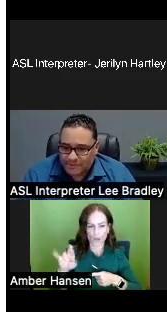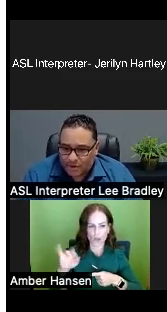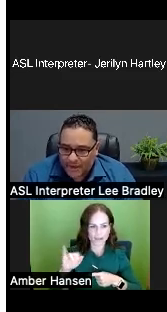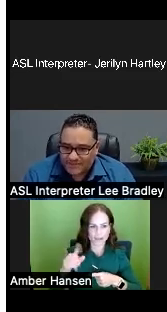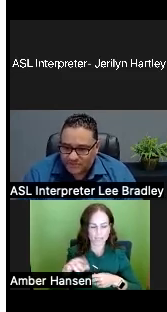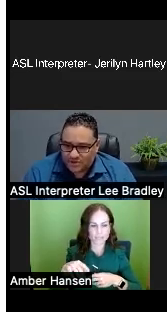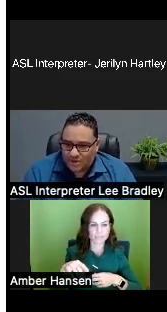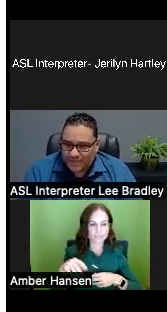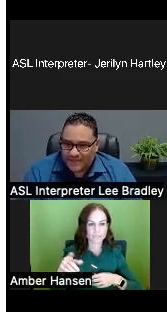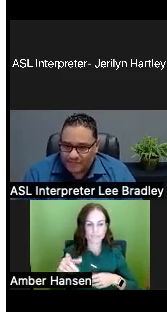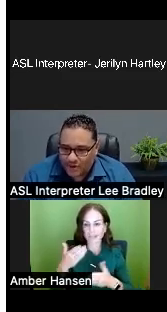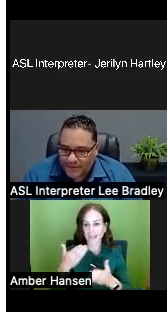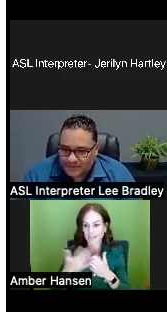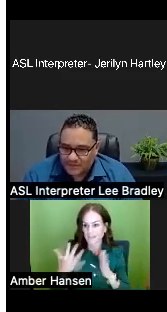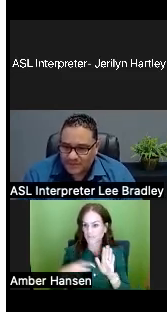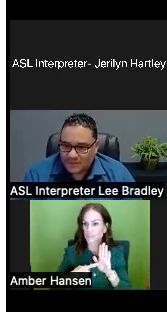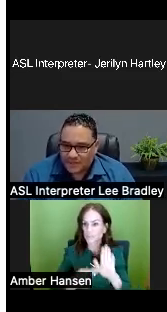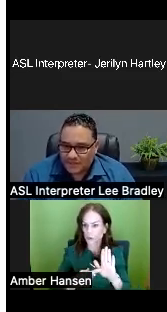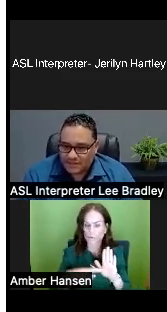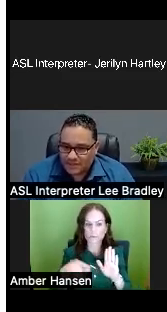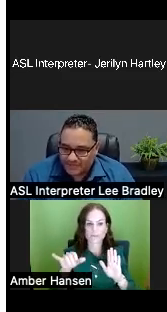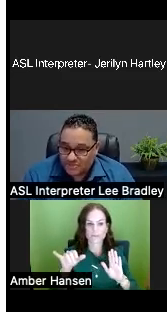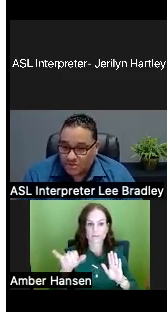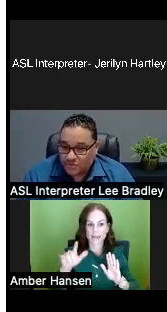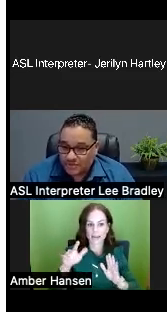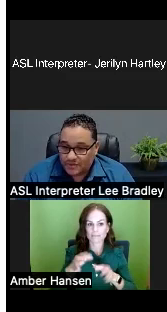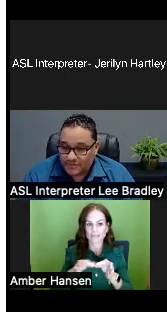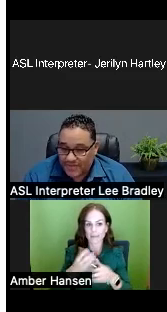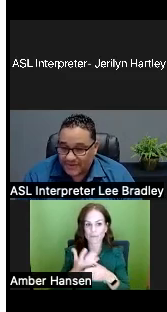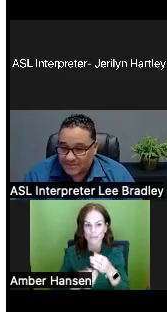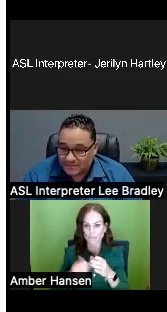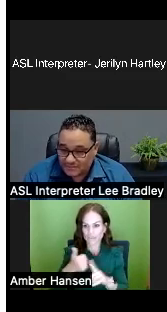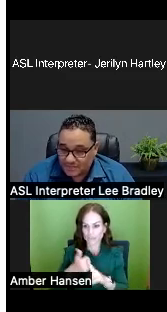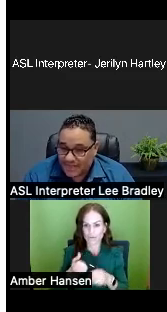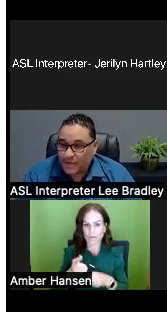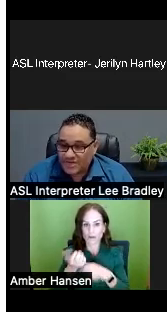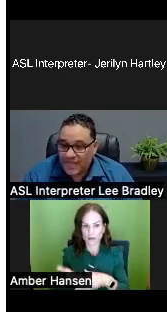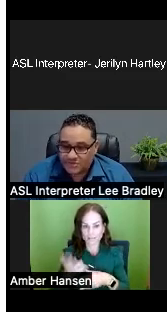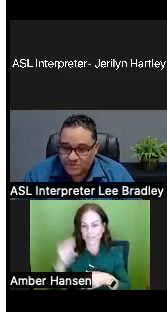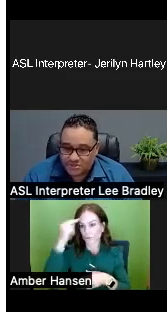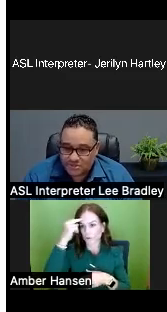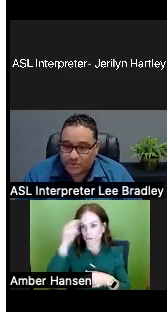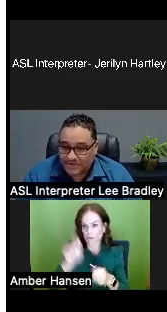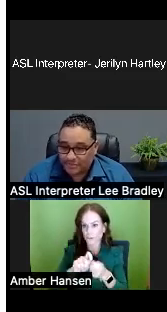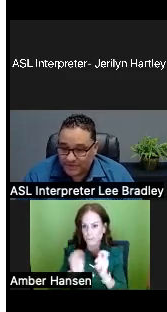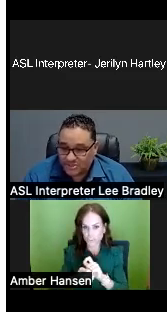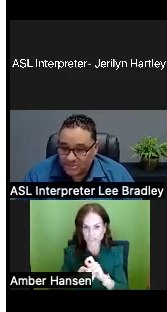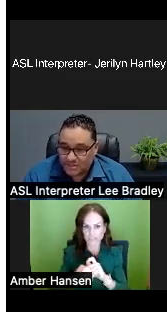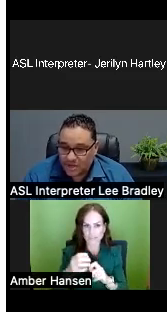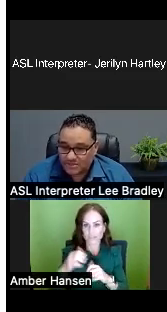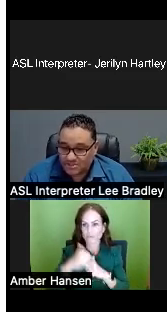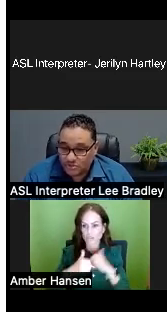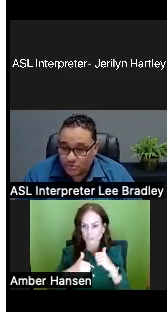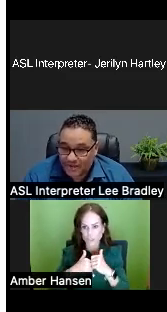Functional MRIs, which are called fMRIs, have shown that language acquisition or